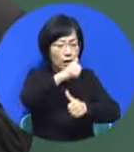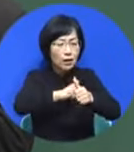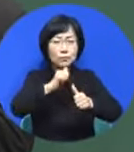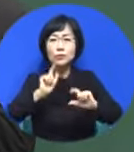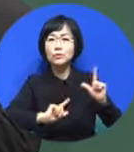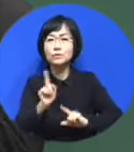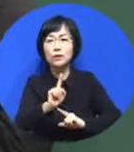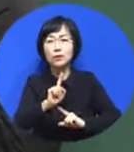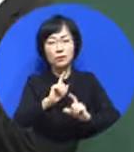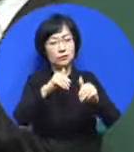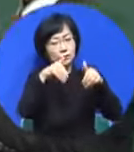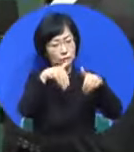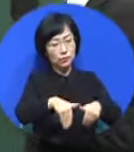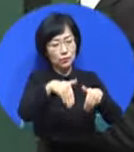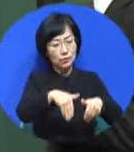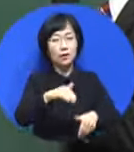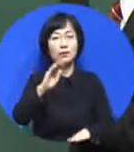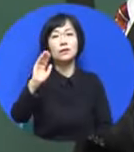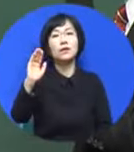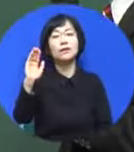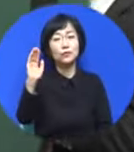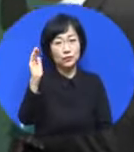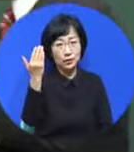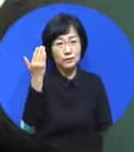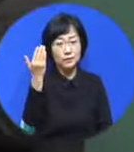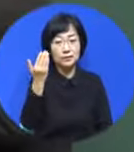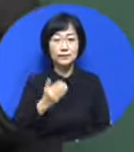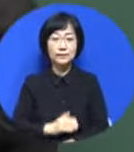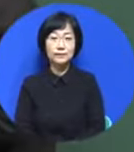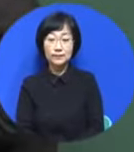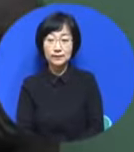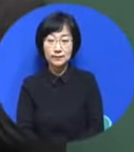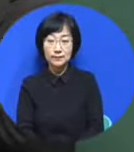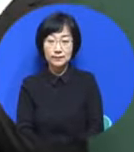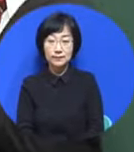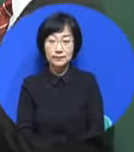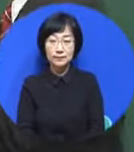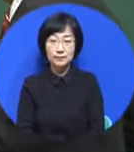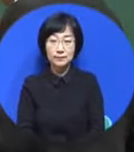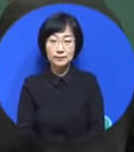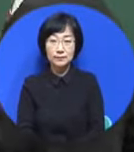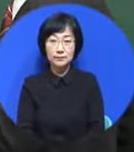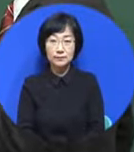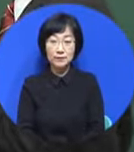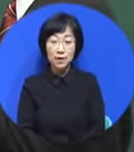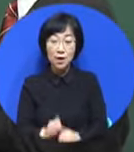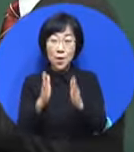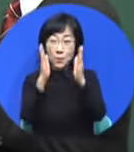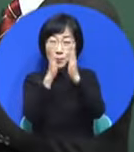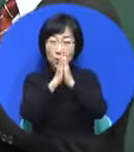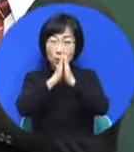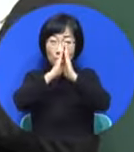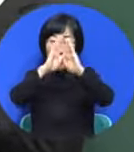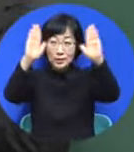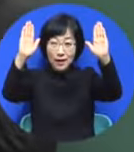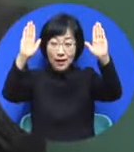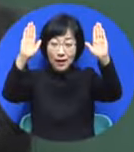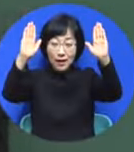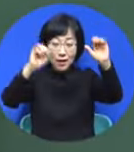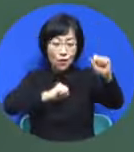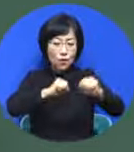do not understand evangelism and missions, then you have no choice but to see your children, your future generations, fall into slavery. Later on, during the